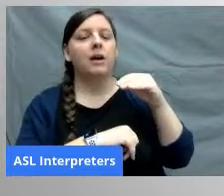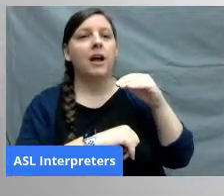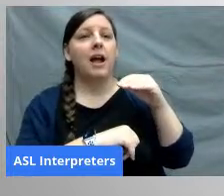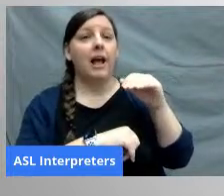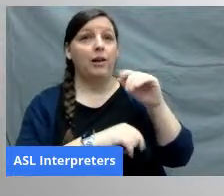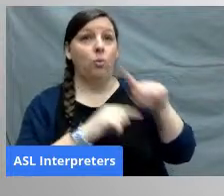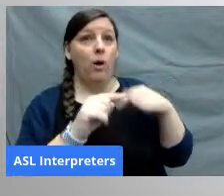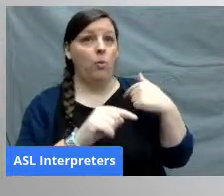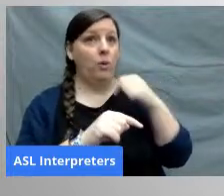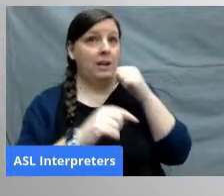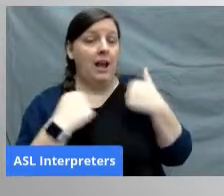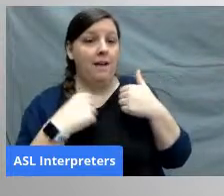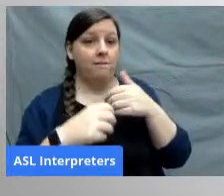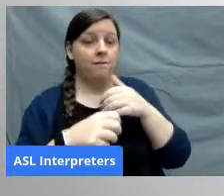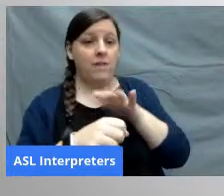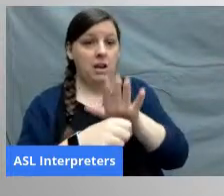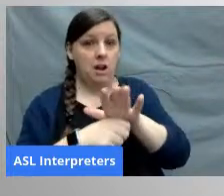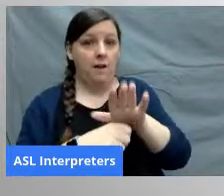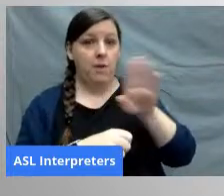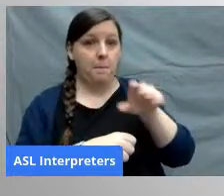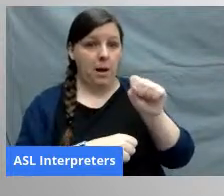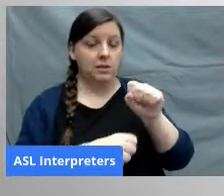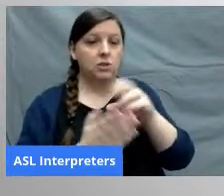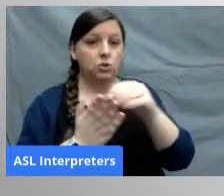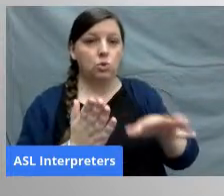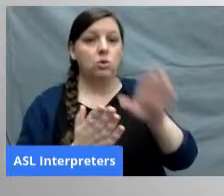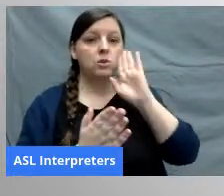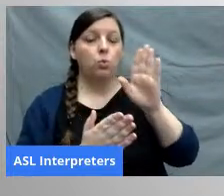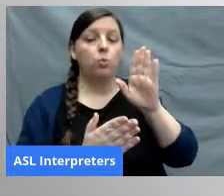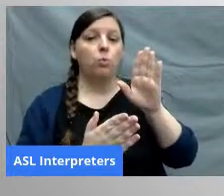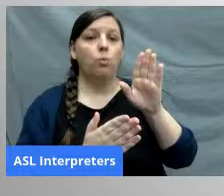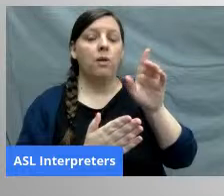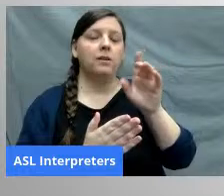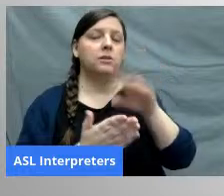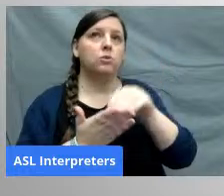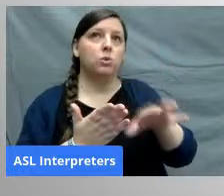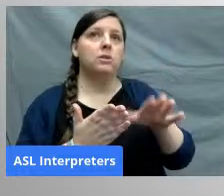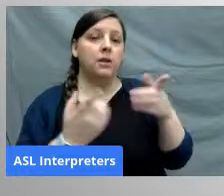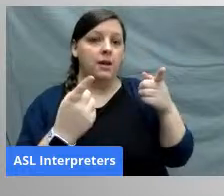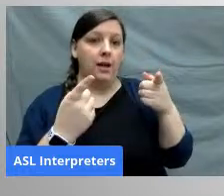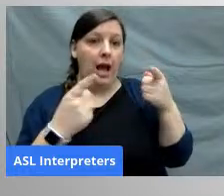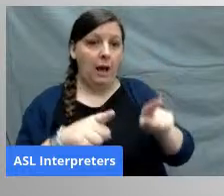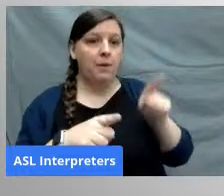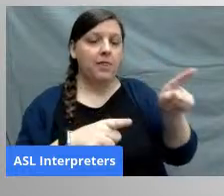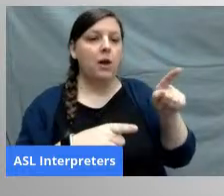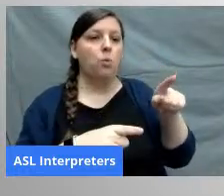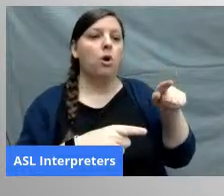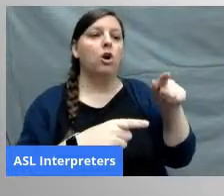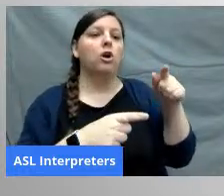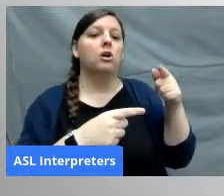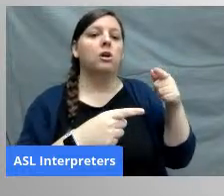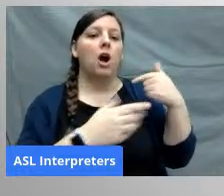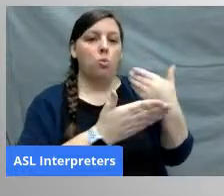late or we were afraid that we were not going to be able to socially distance